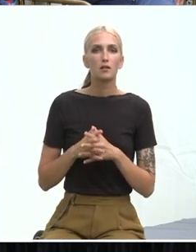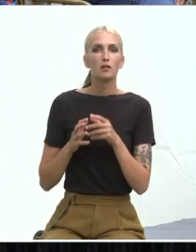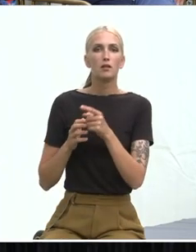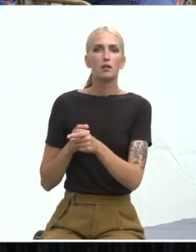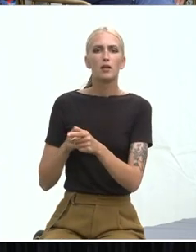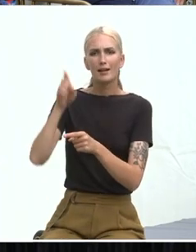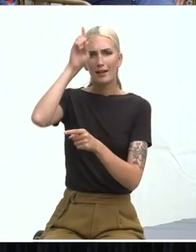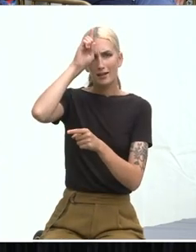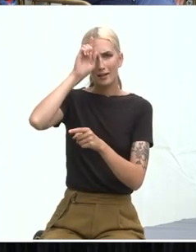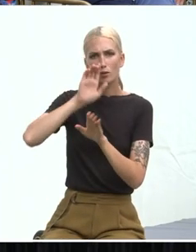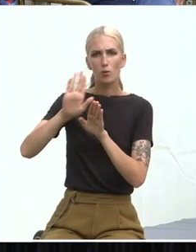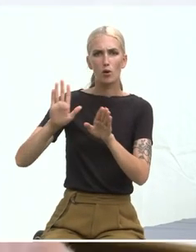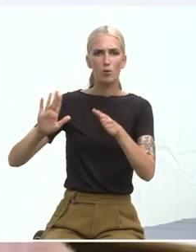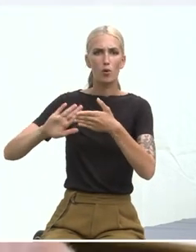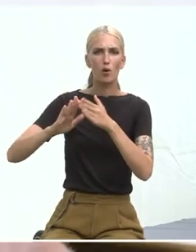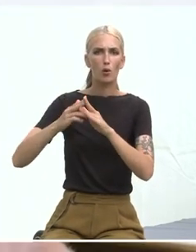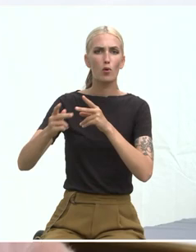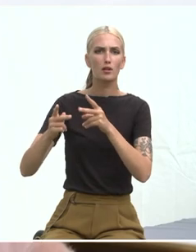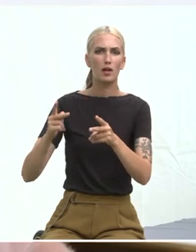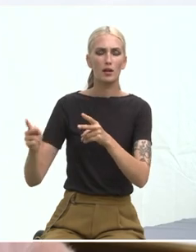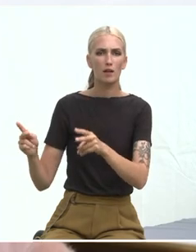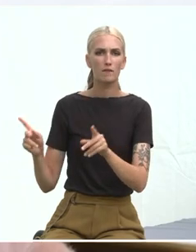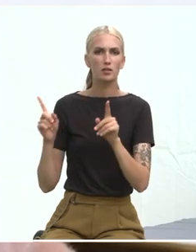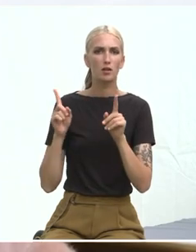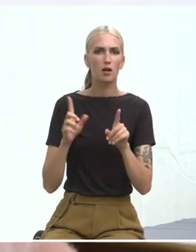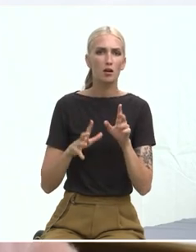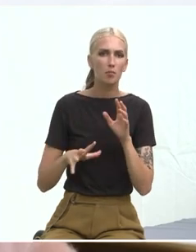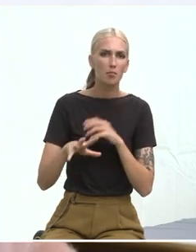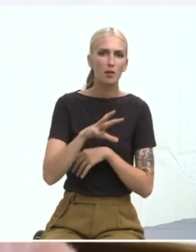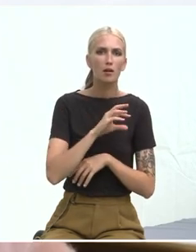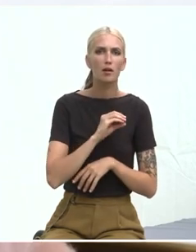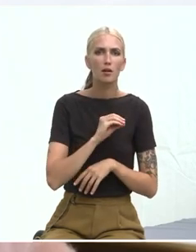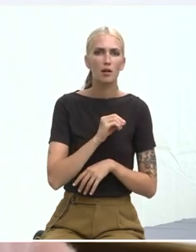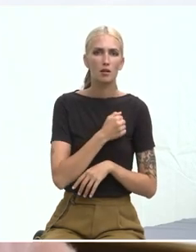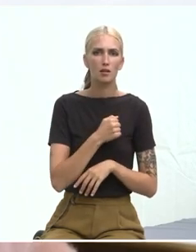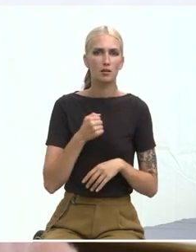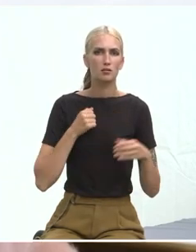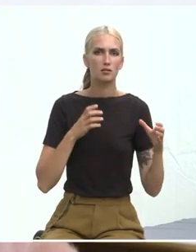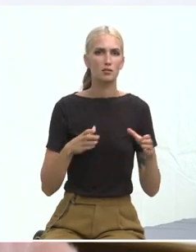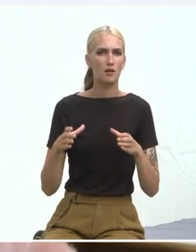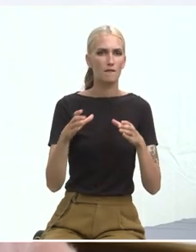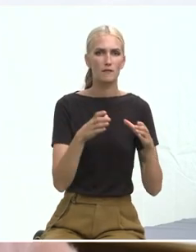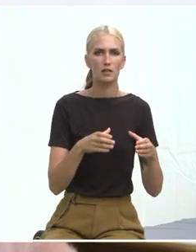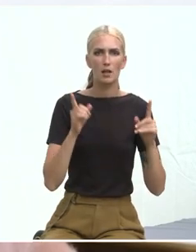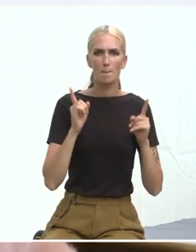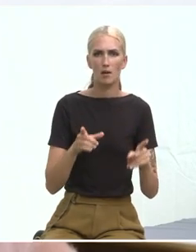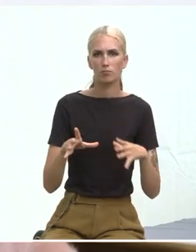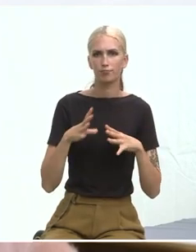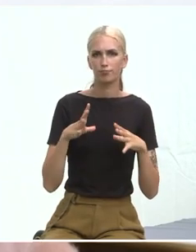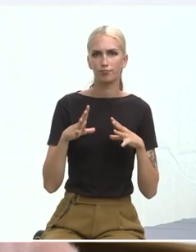least with conscripts, the armed forces should be prepared to